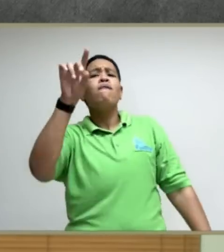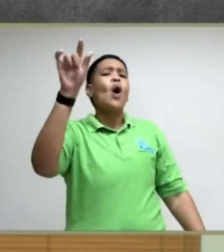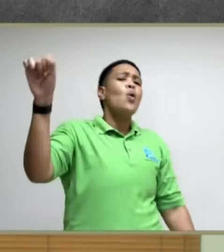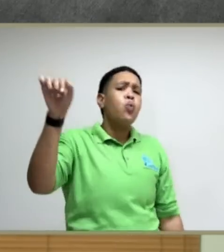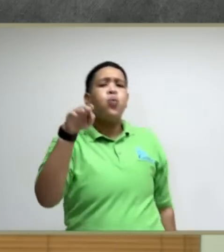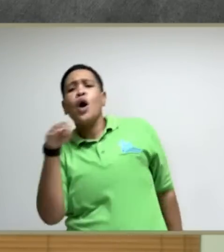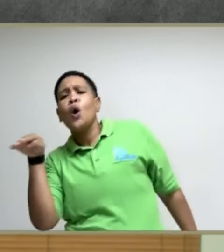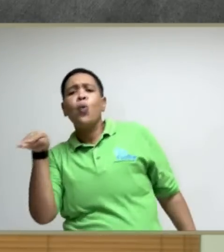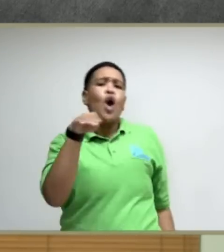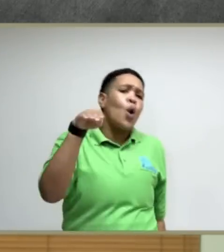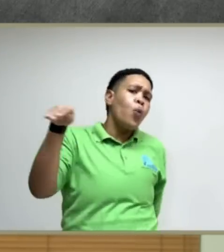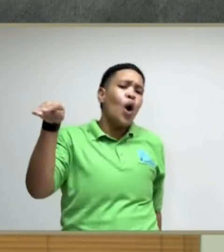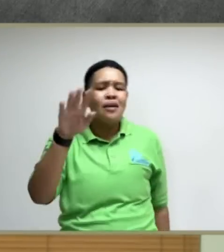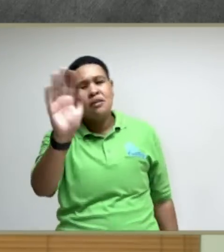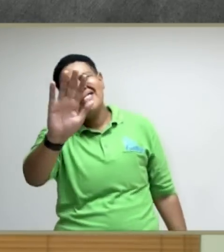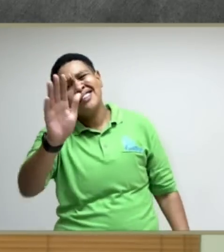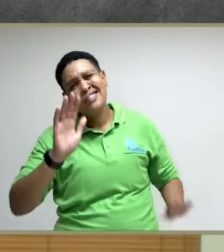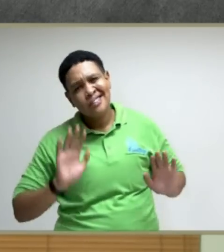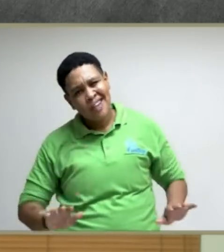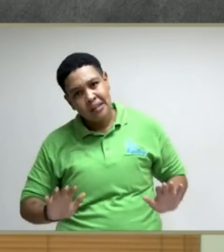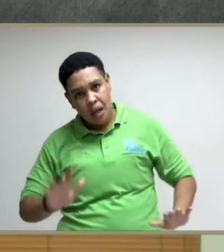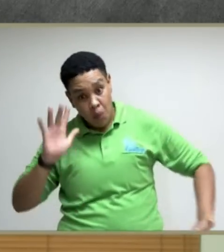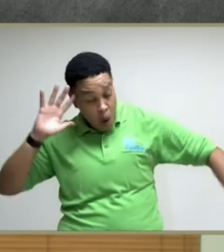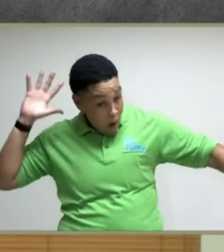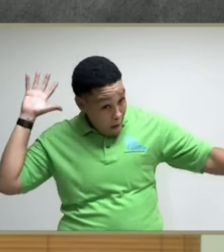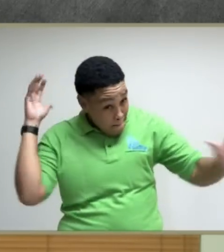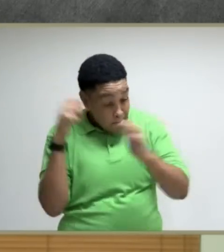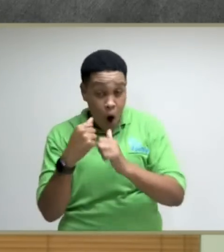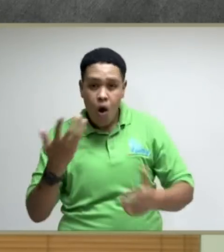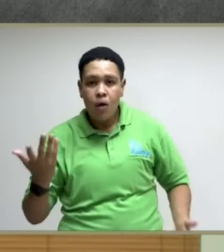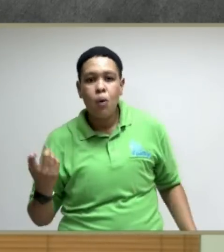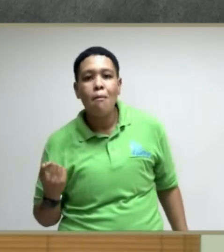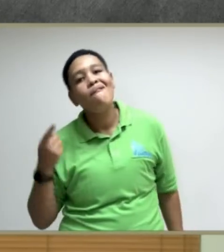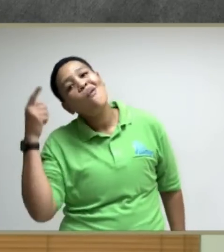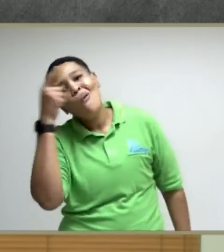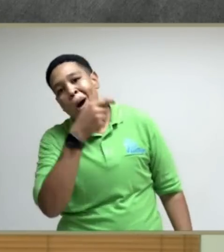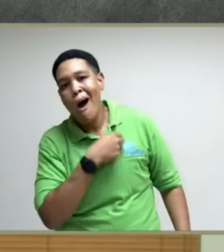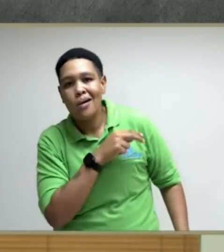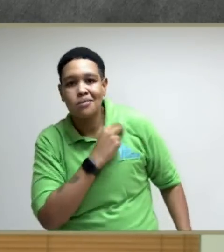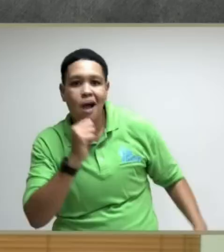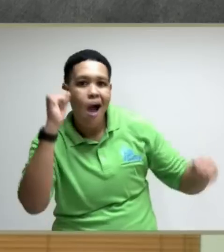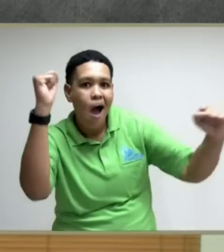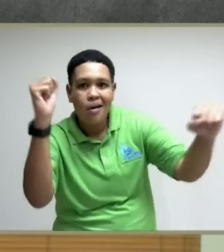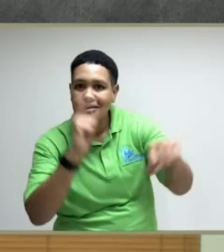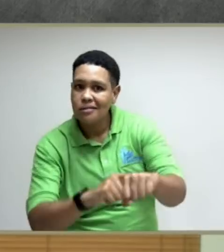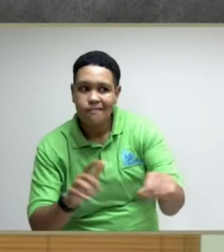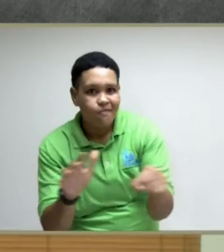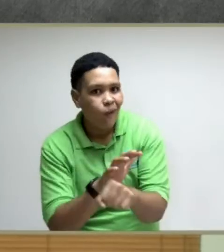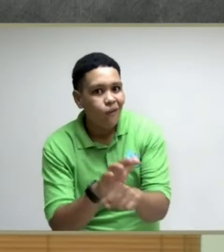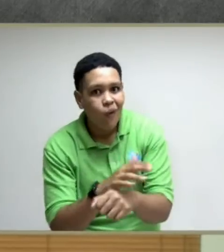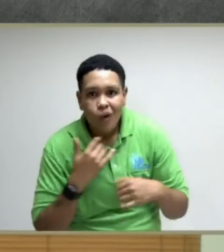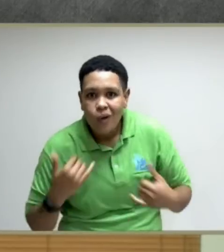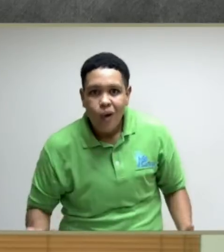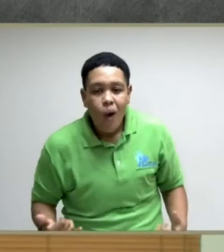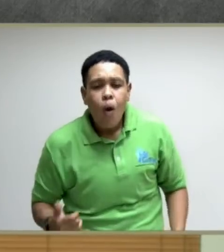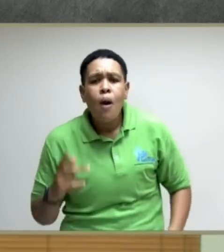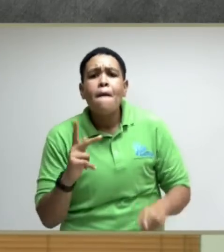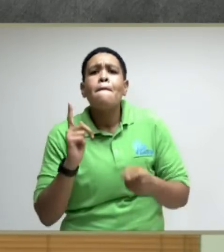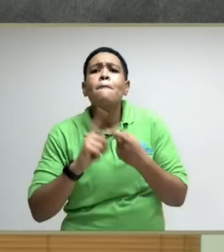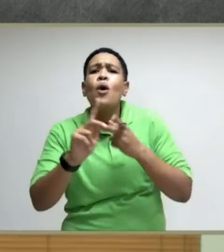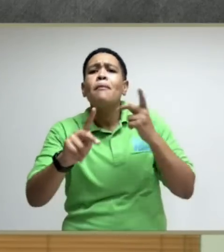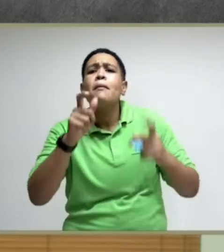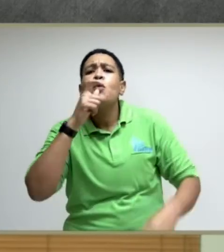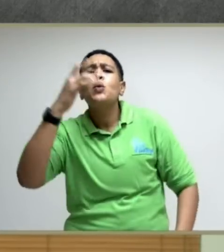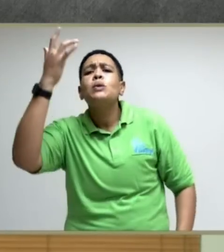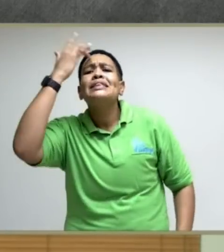high demand on services in hospitals. Also, persons need to ensure that they're caring for their chronic illnesses,